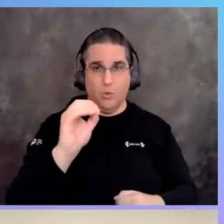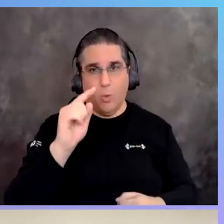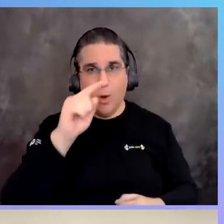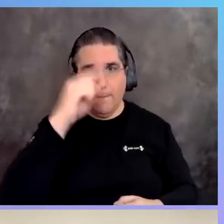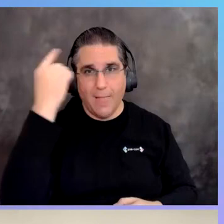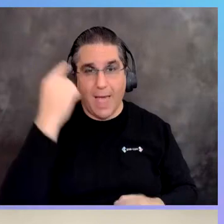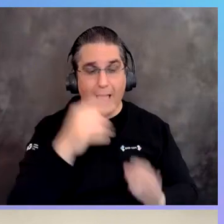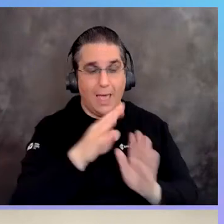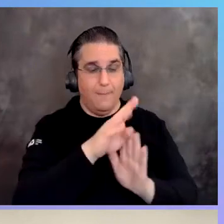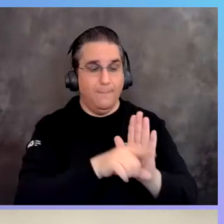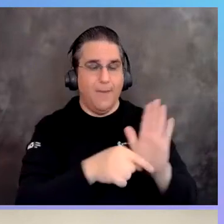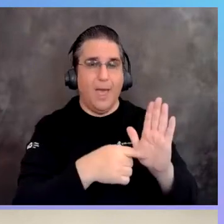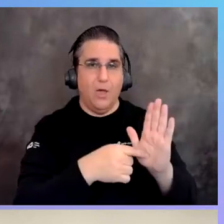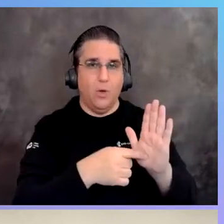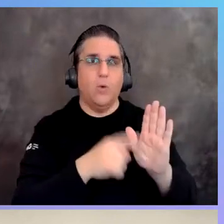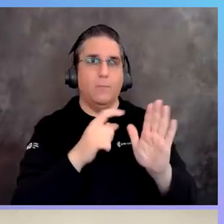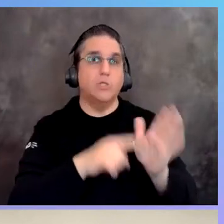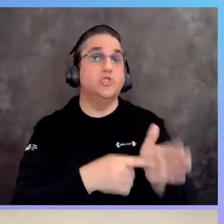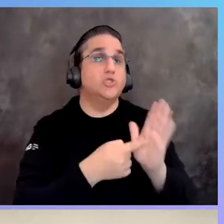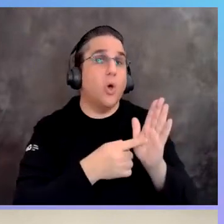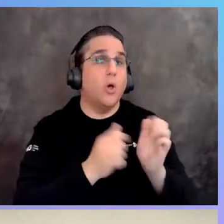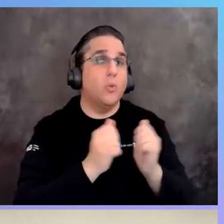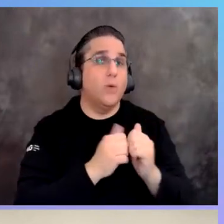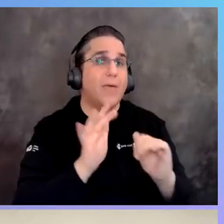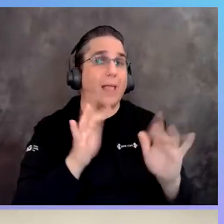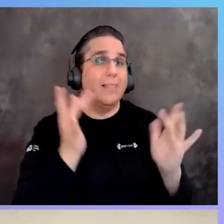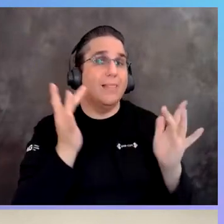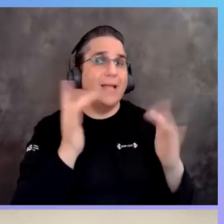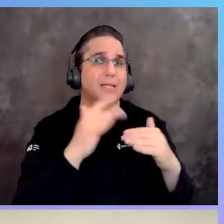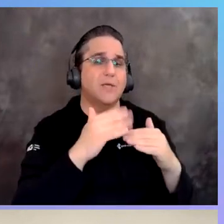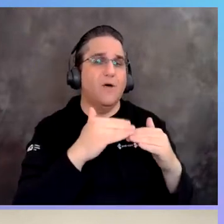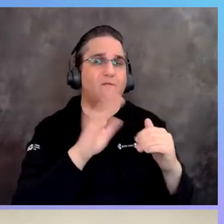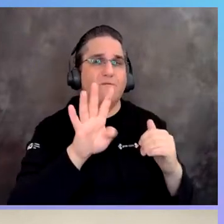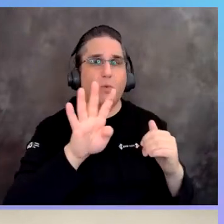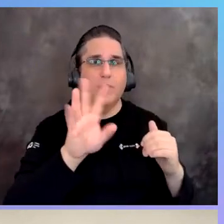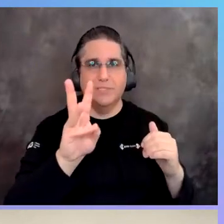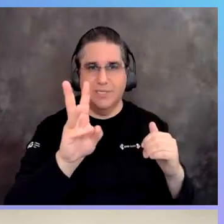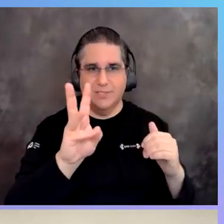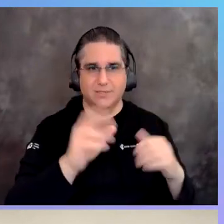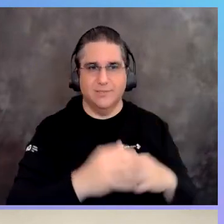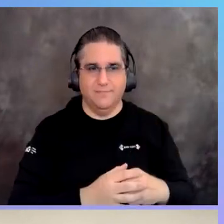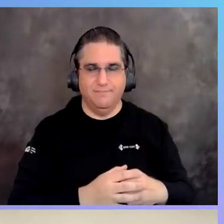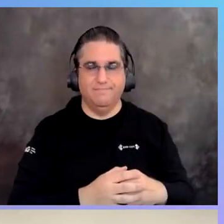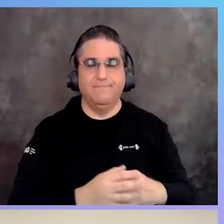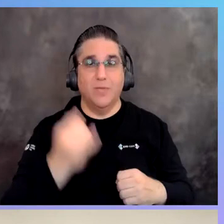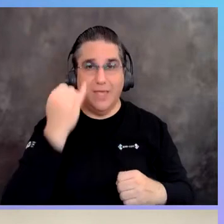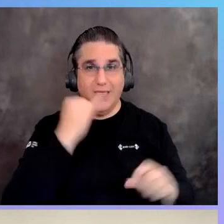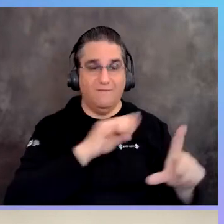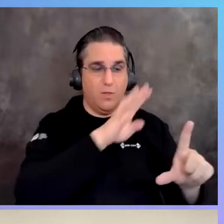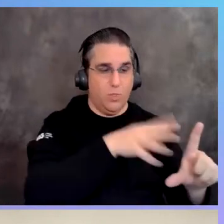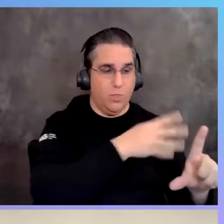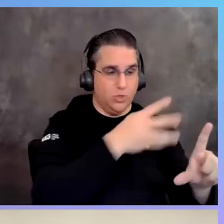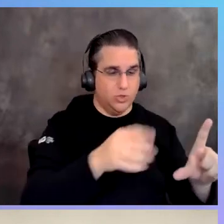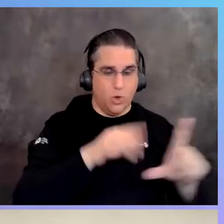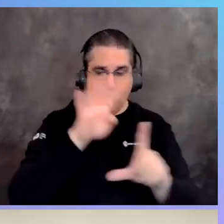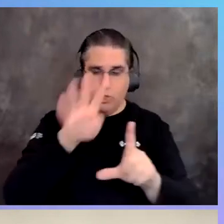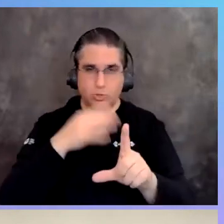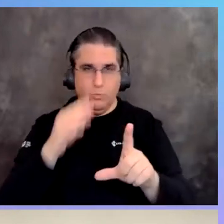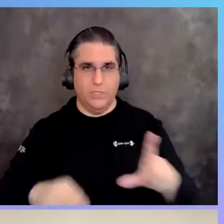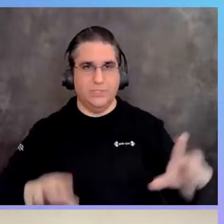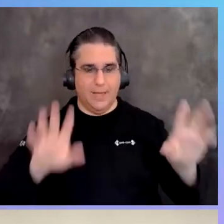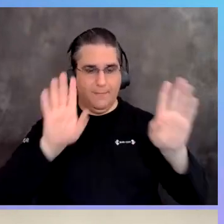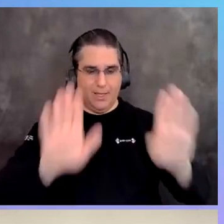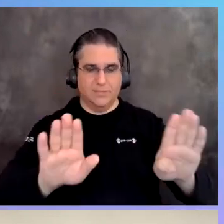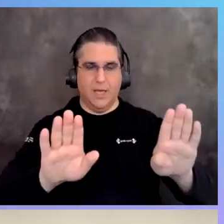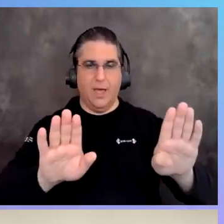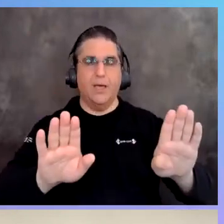a lightness of 46. So here are the two charts actually put side by side. And there is an